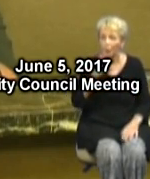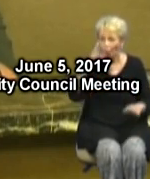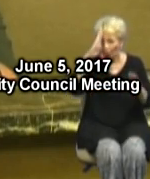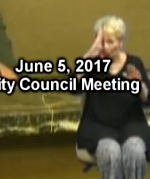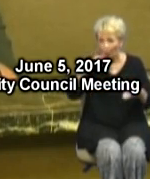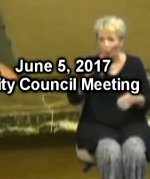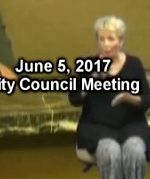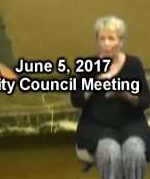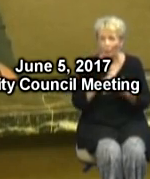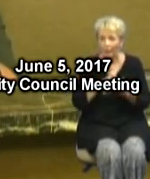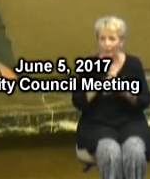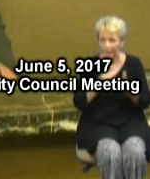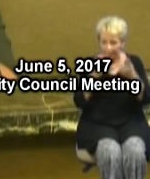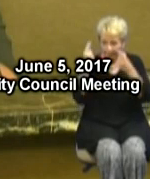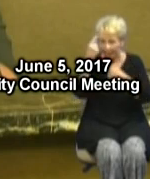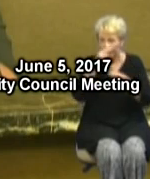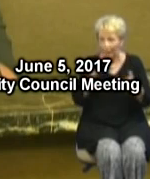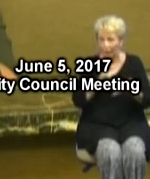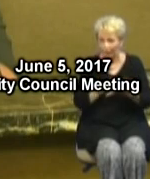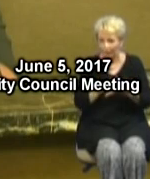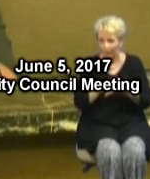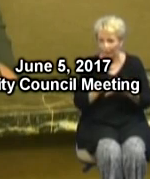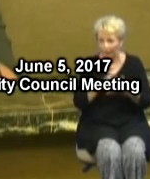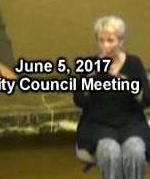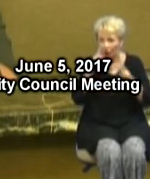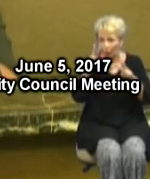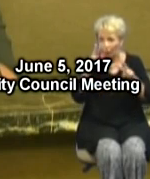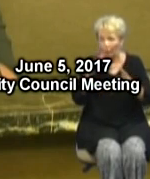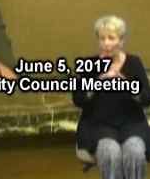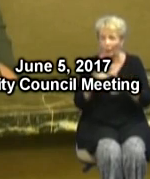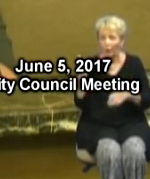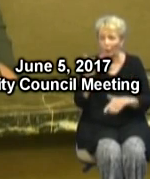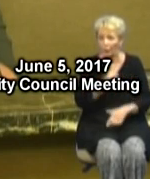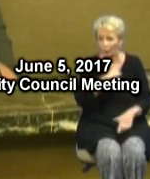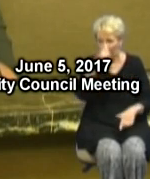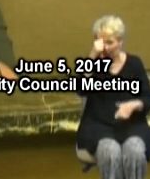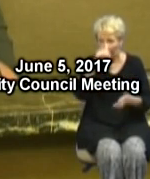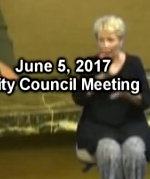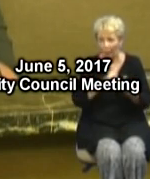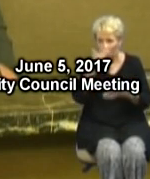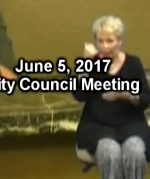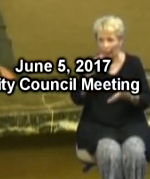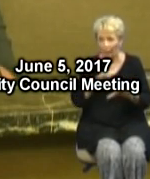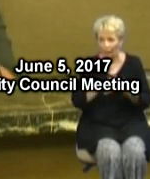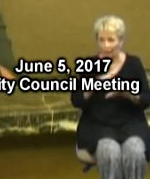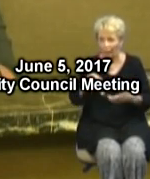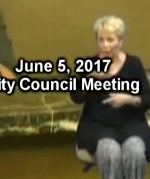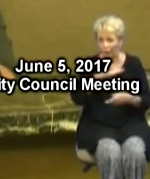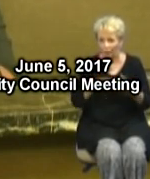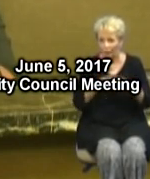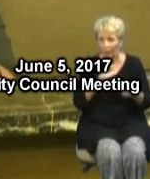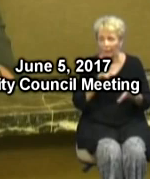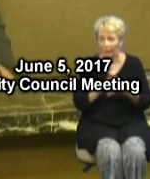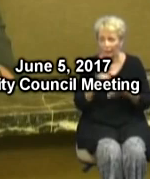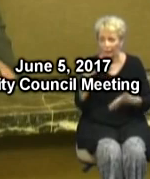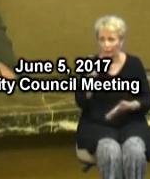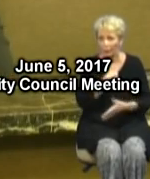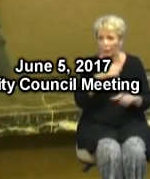that as we consider this and look toward that, that we remember that it's because of the community that we do all this.